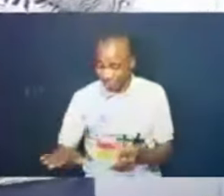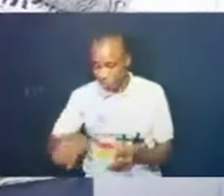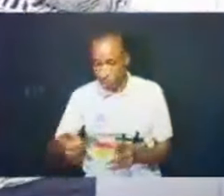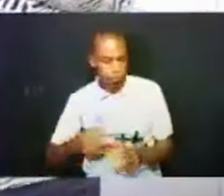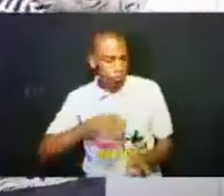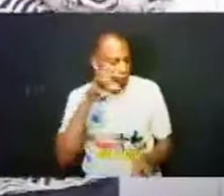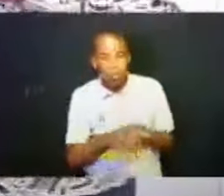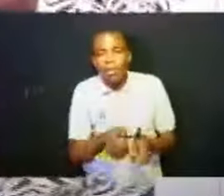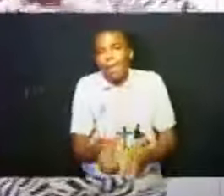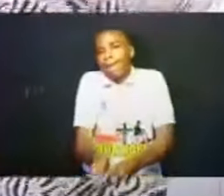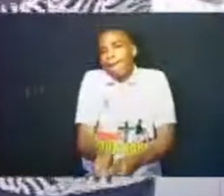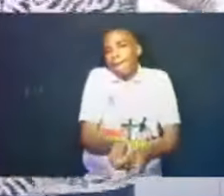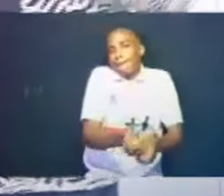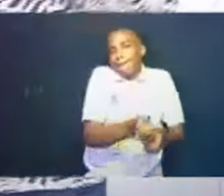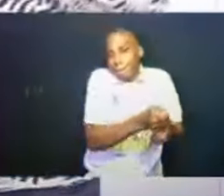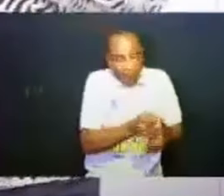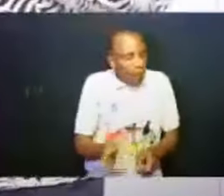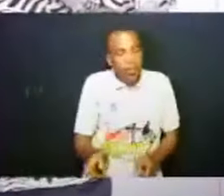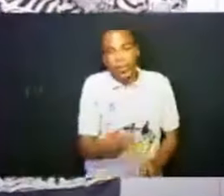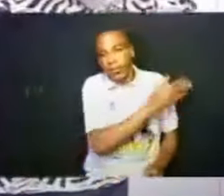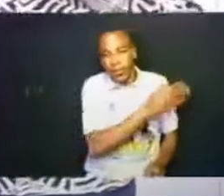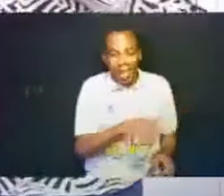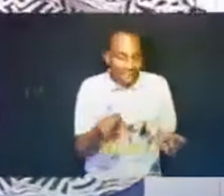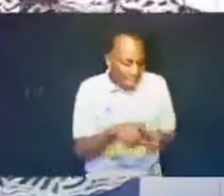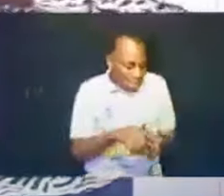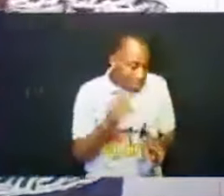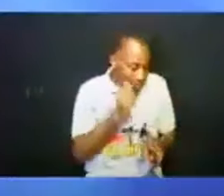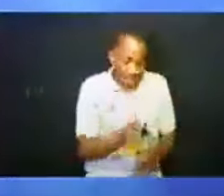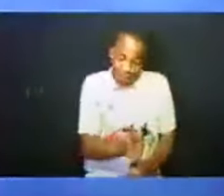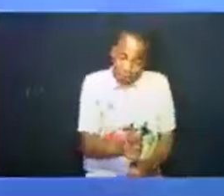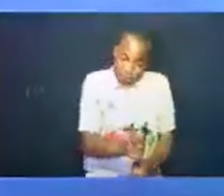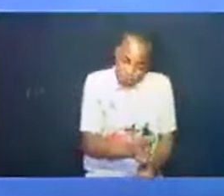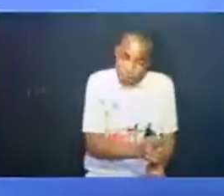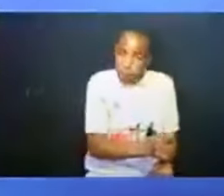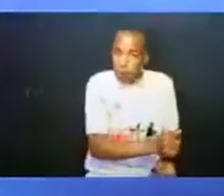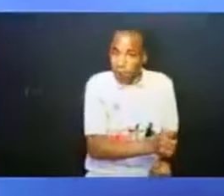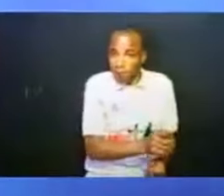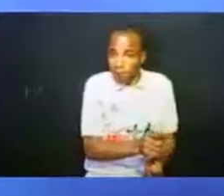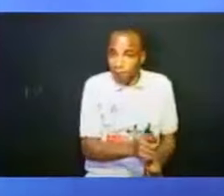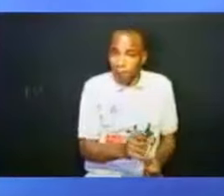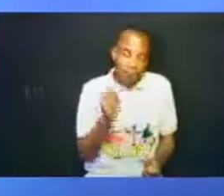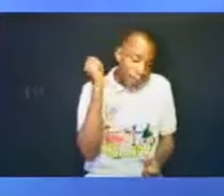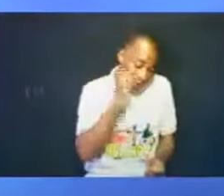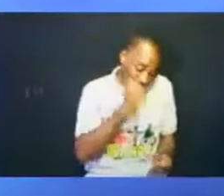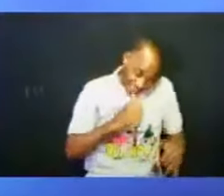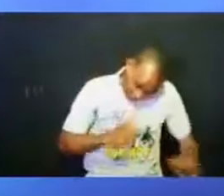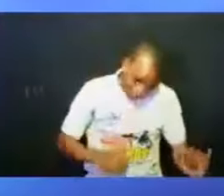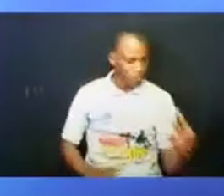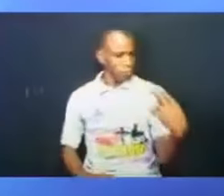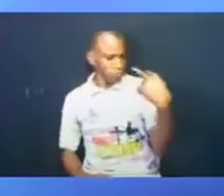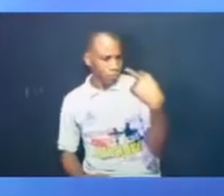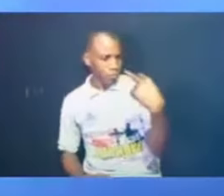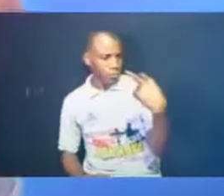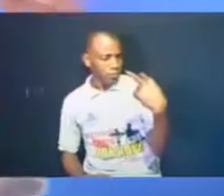her to a senior objection. I said, in our court, whilst they were pulling her, your bra, watching a second, they're looking at you. Now, what I saw, Sherman,